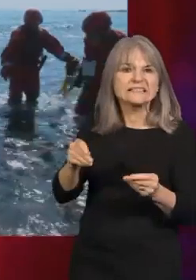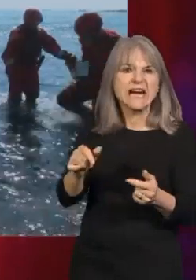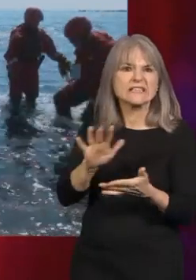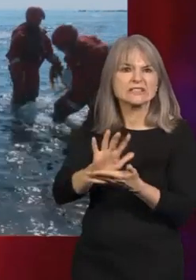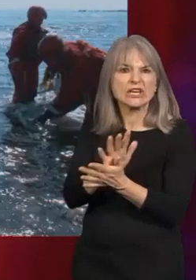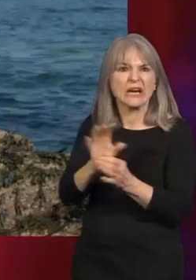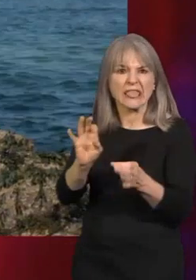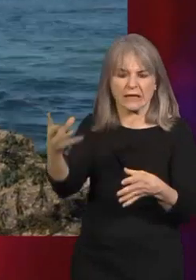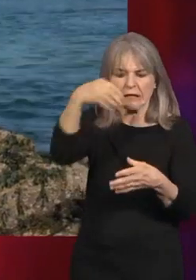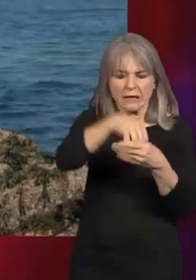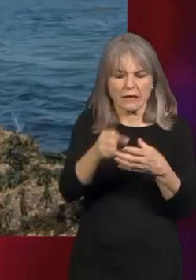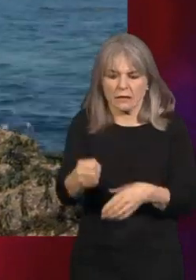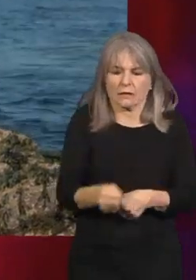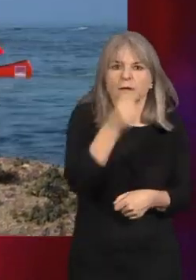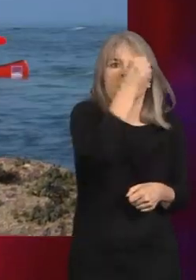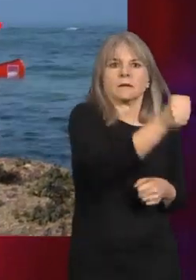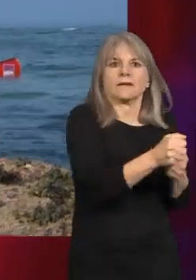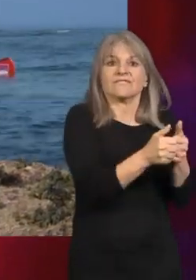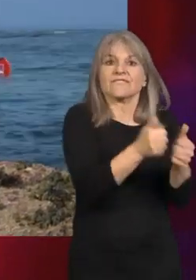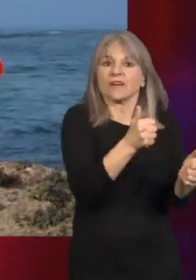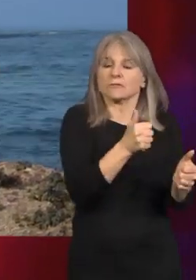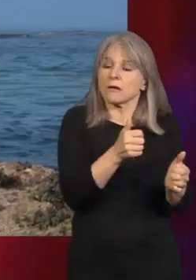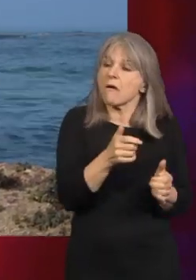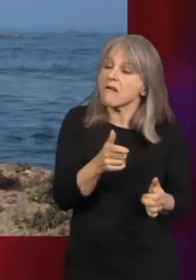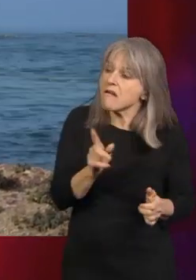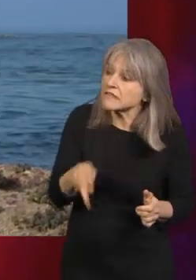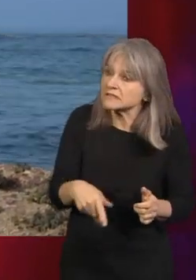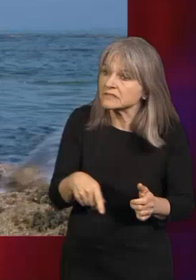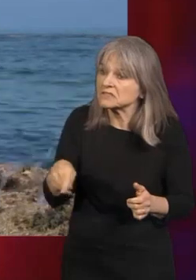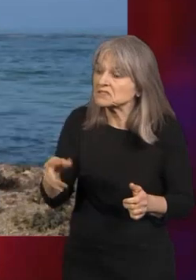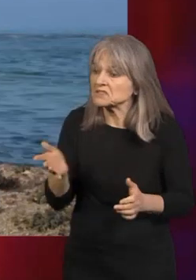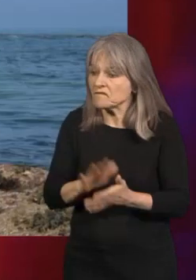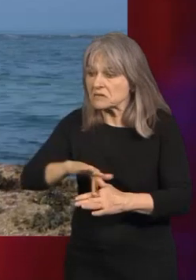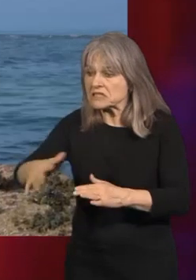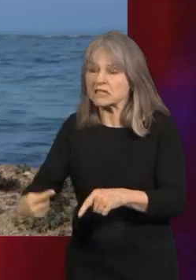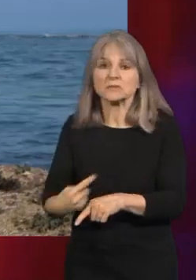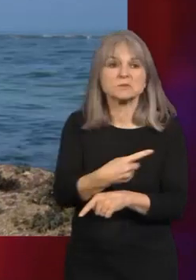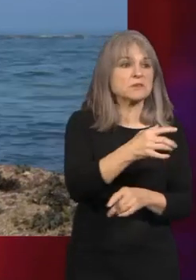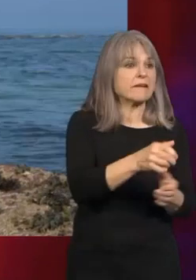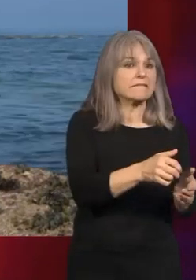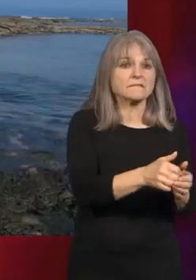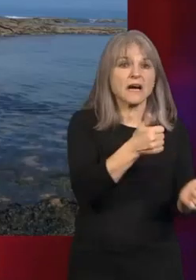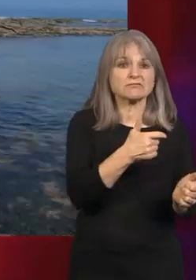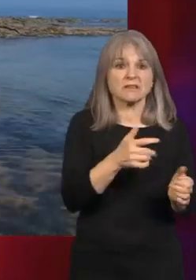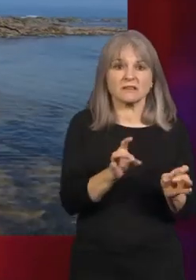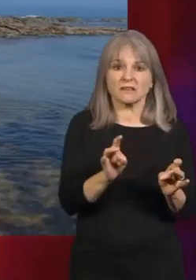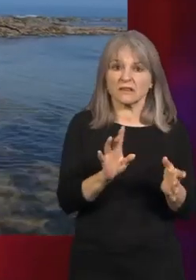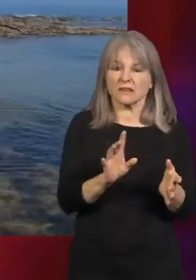business. After 4 hours in the water, Fiona's team have only collected a few sacks of their salty